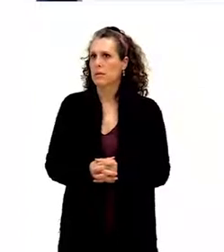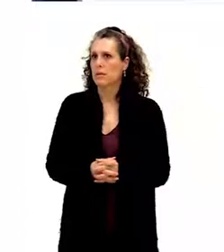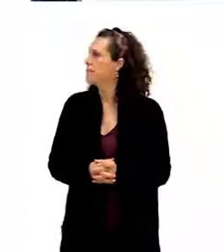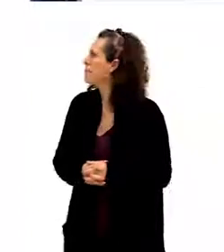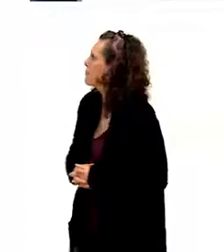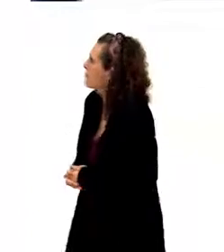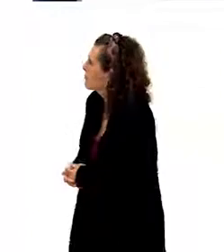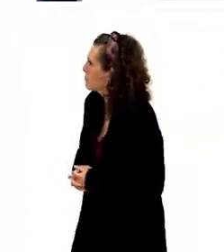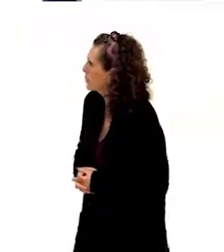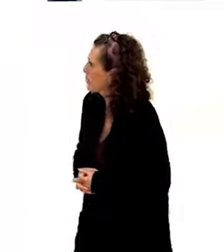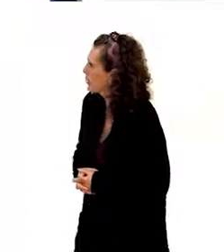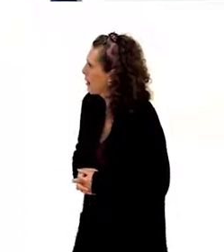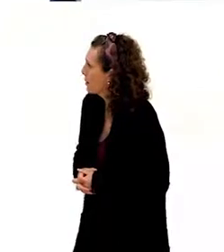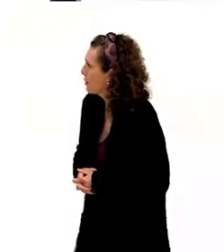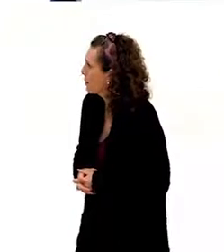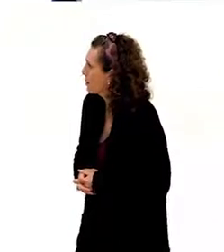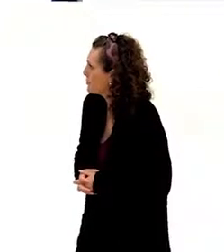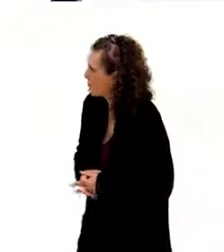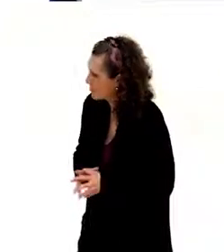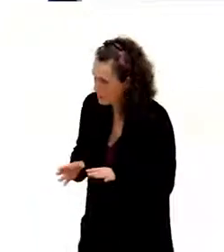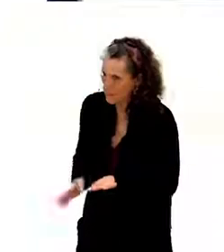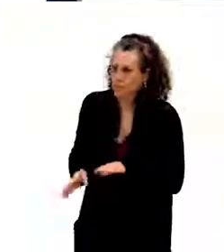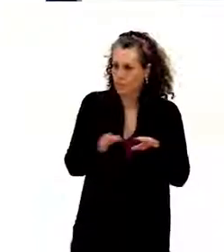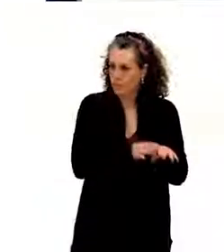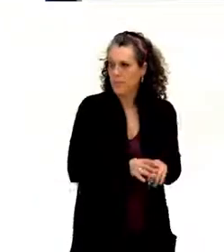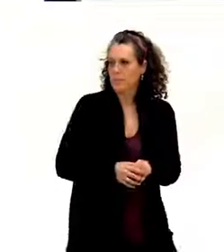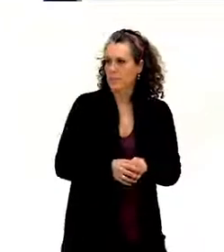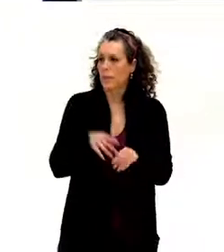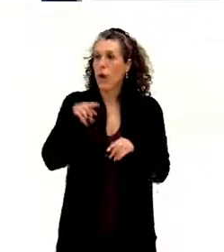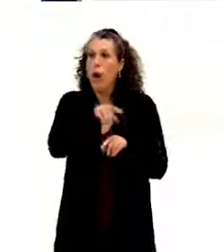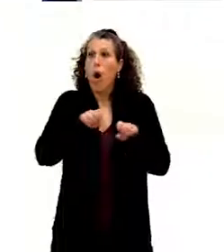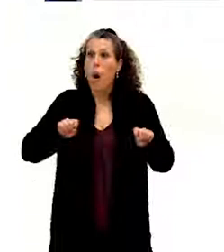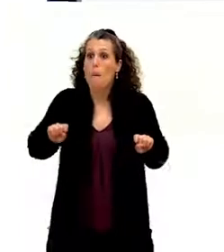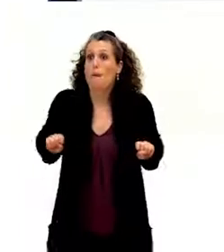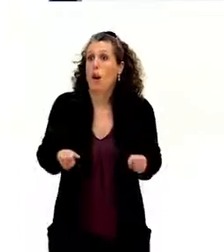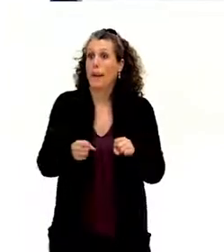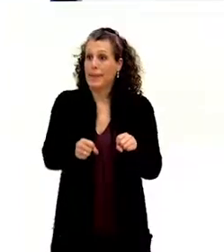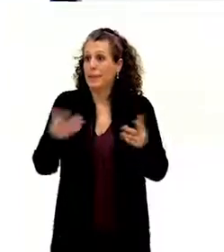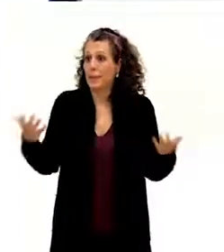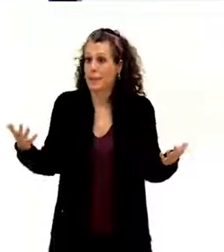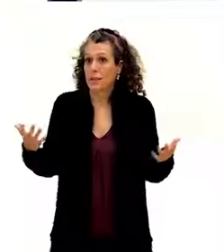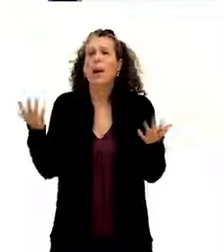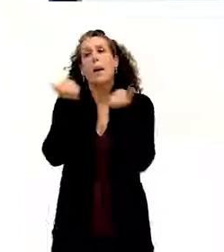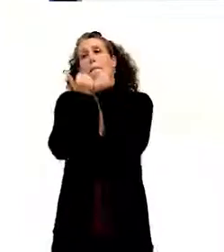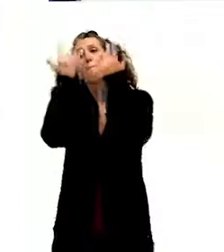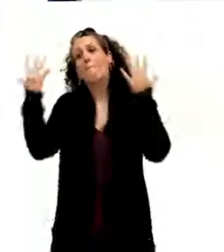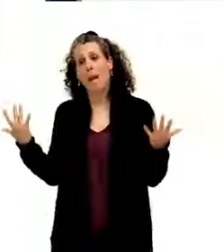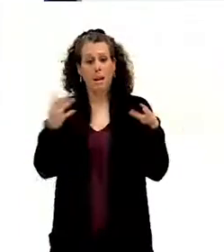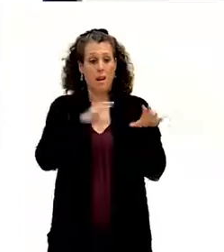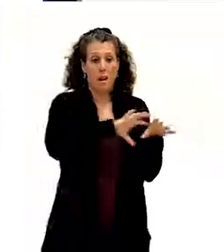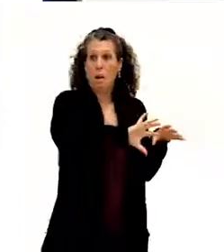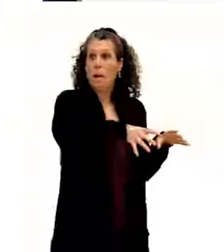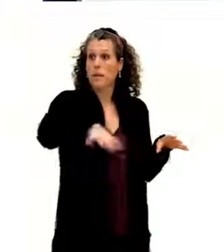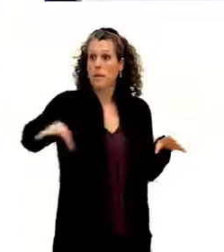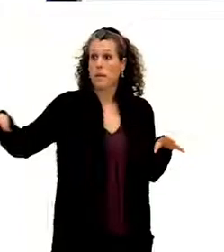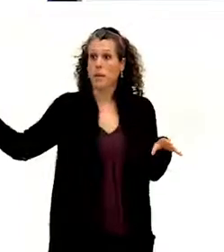And of course, everything comes to the performance of the contract. Many member states have huge